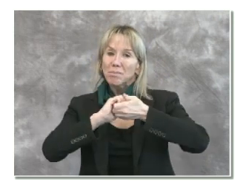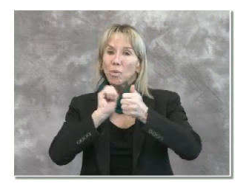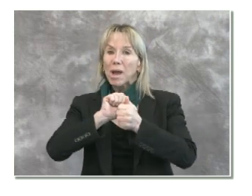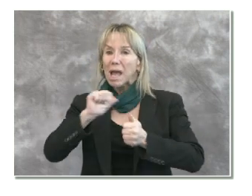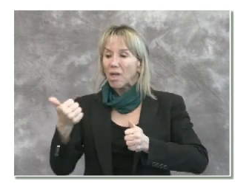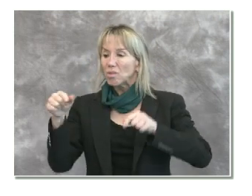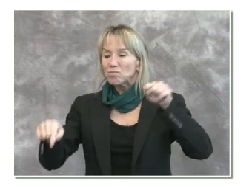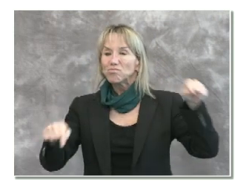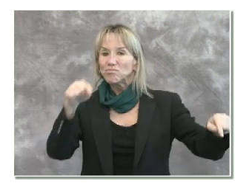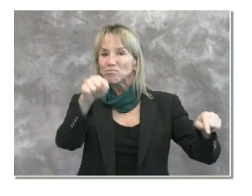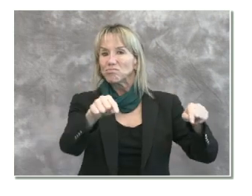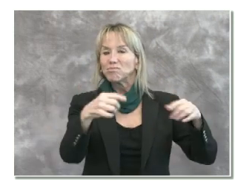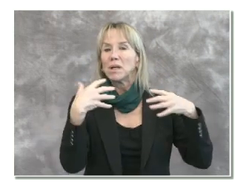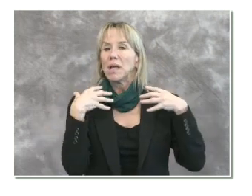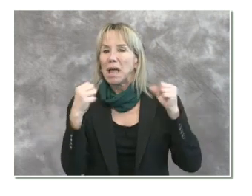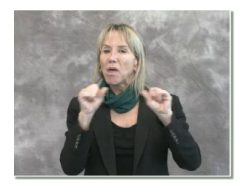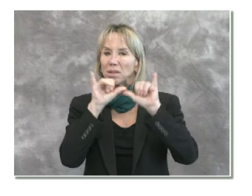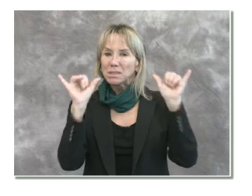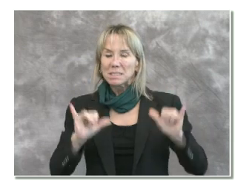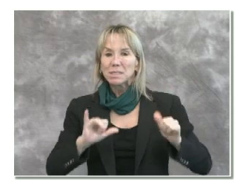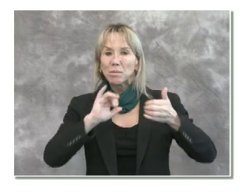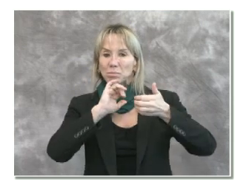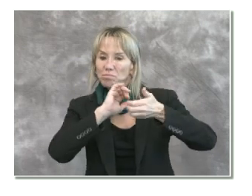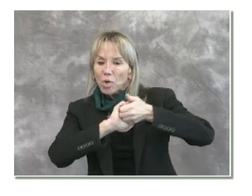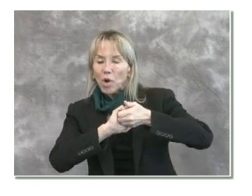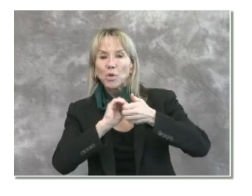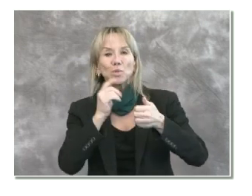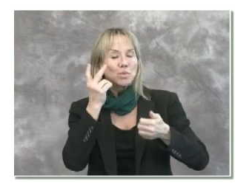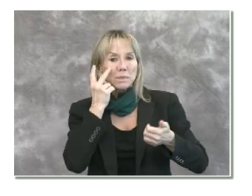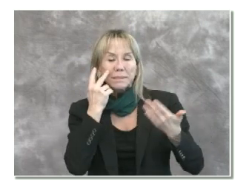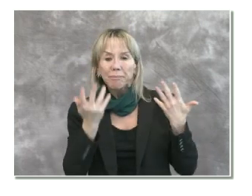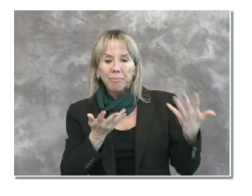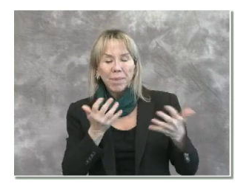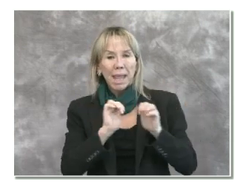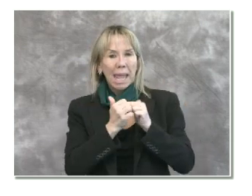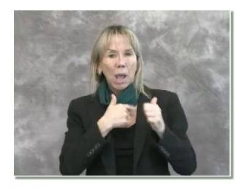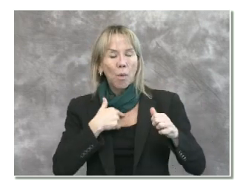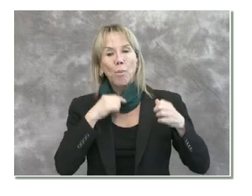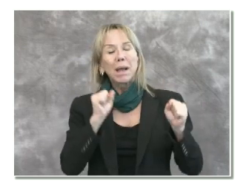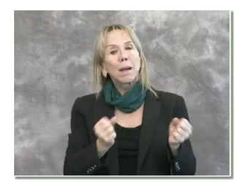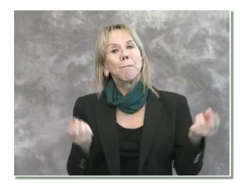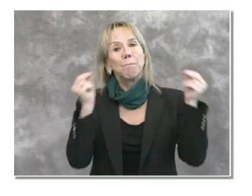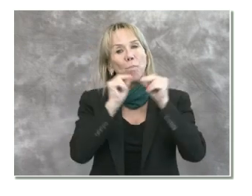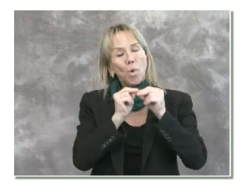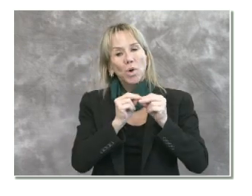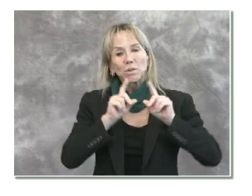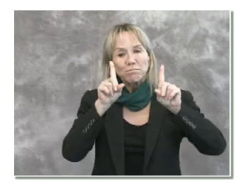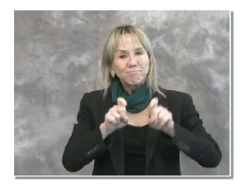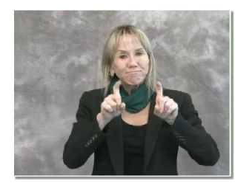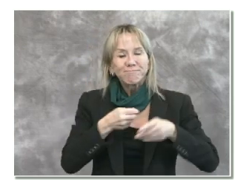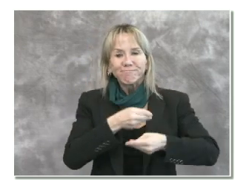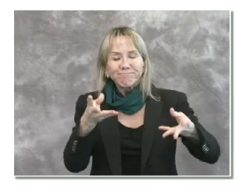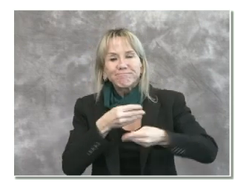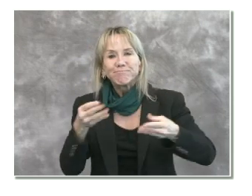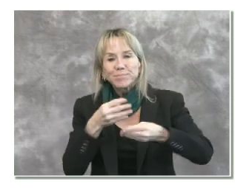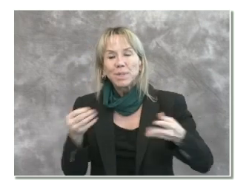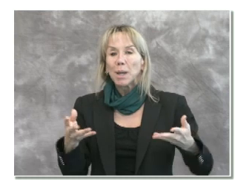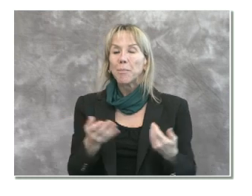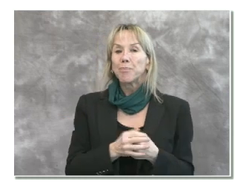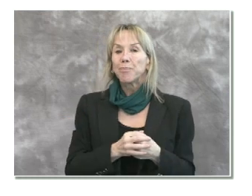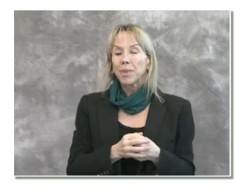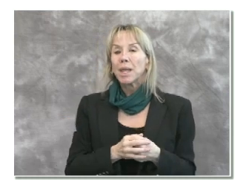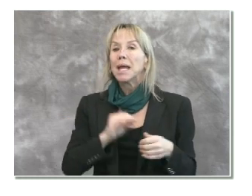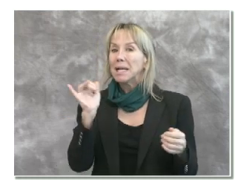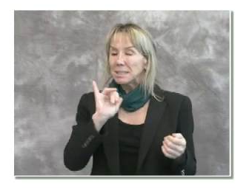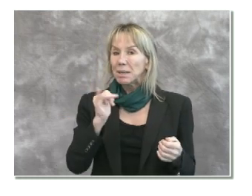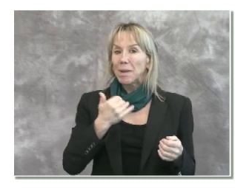system partners to evaluate criteria and see what we may be able to do to maximize the capacity that we have now. And then we